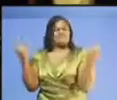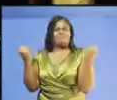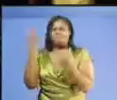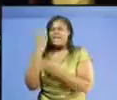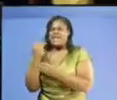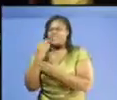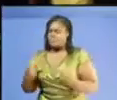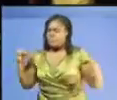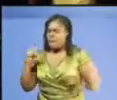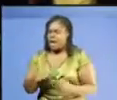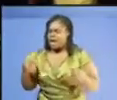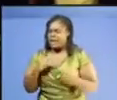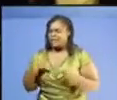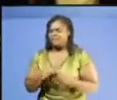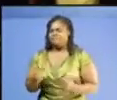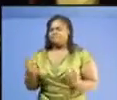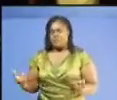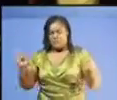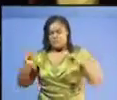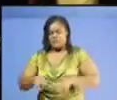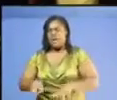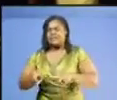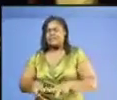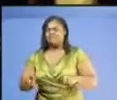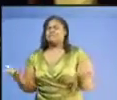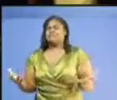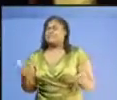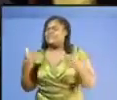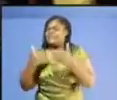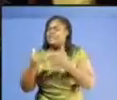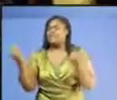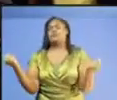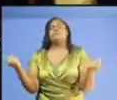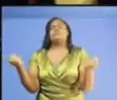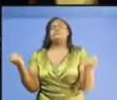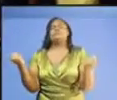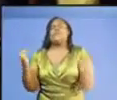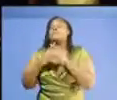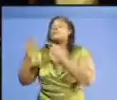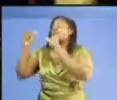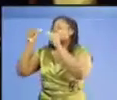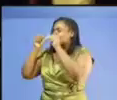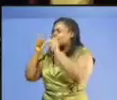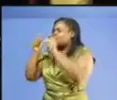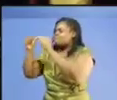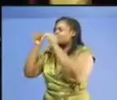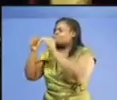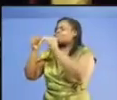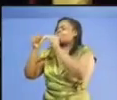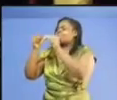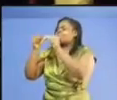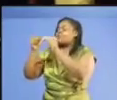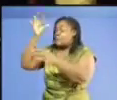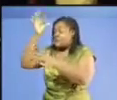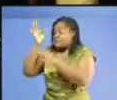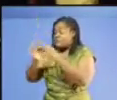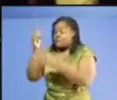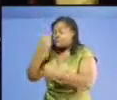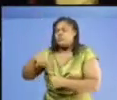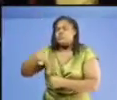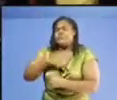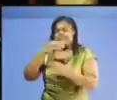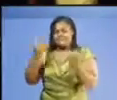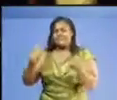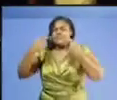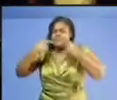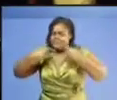through pain. We've been through the valley and the shadow, but you have been faithful. And so today we declare